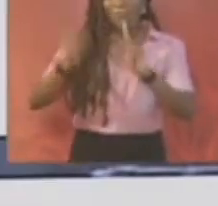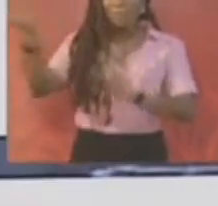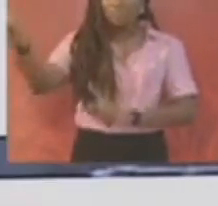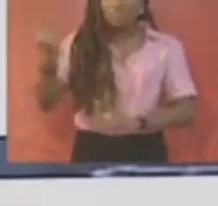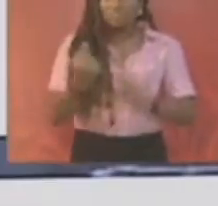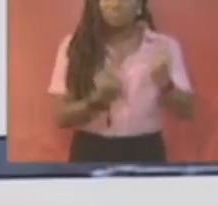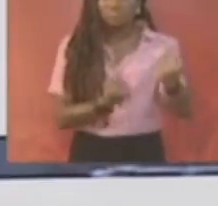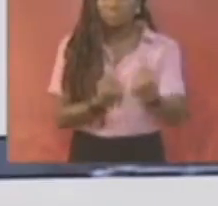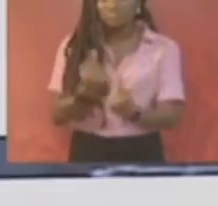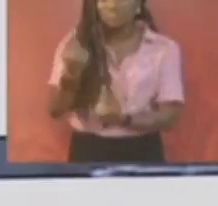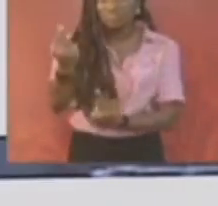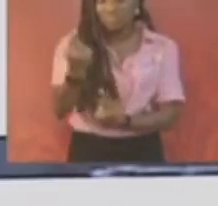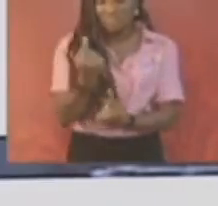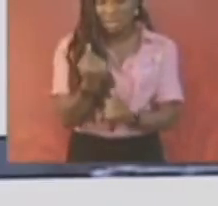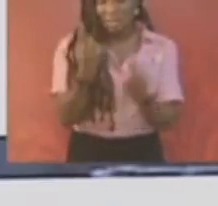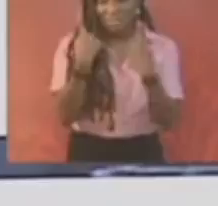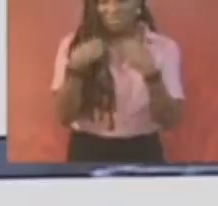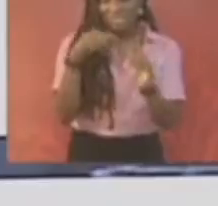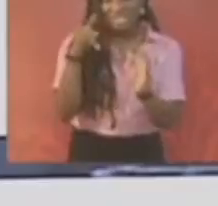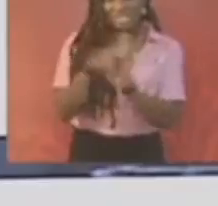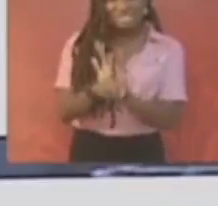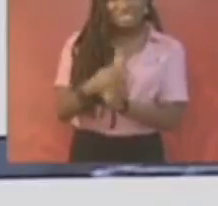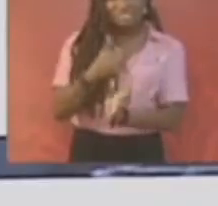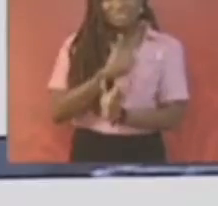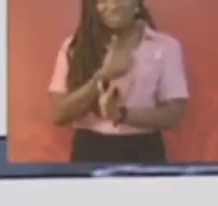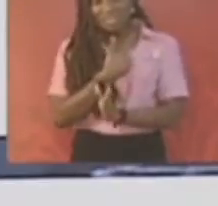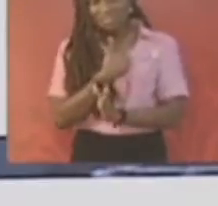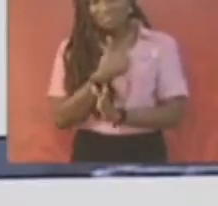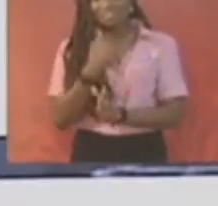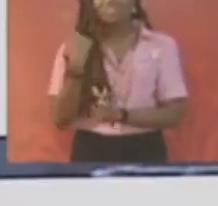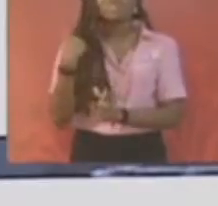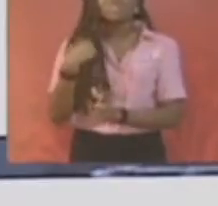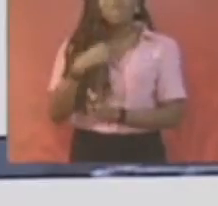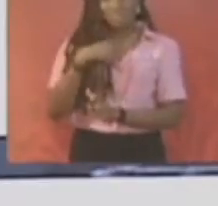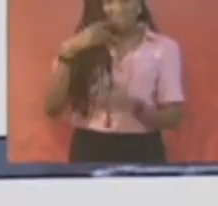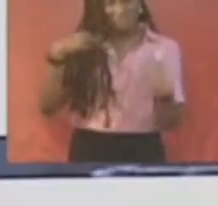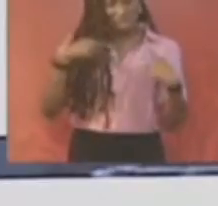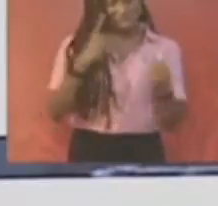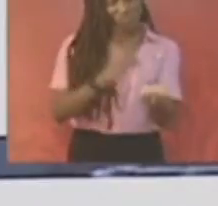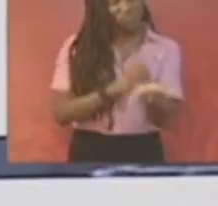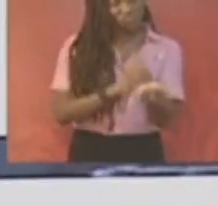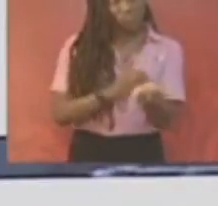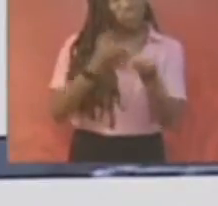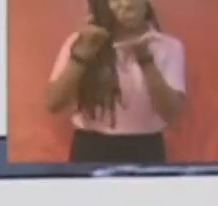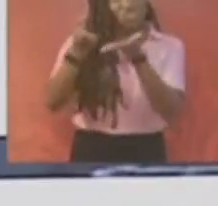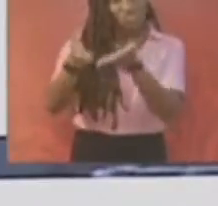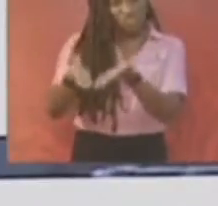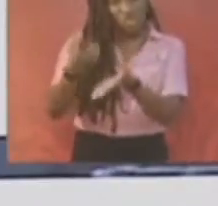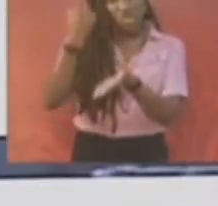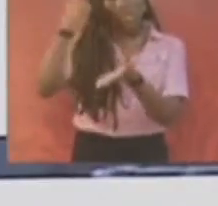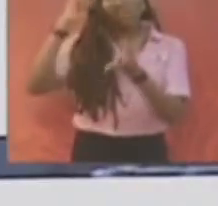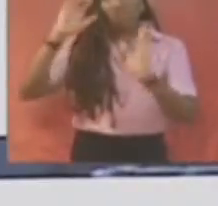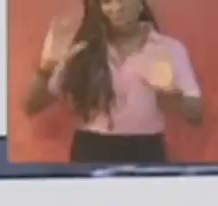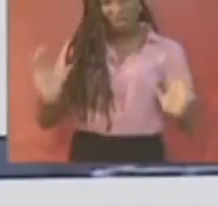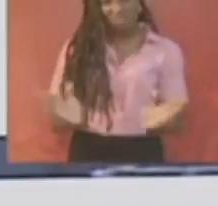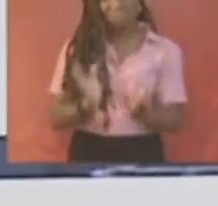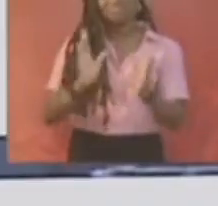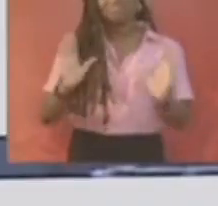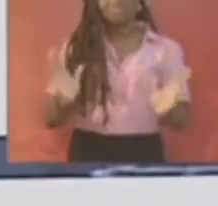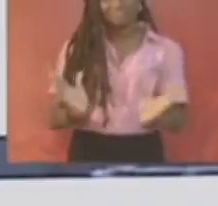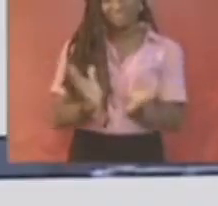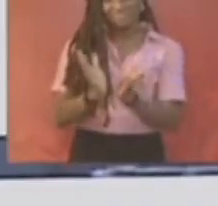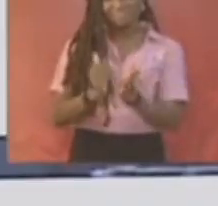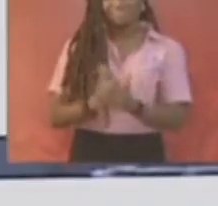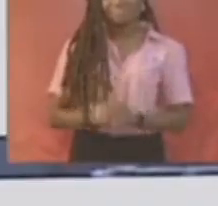with suicidal ideation or attempts, and indeed mental health problems. But it's one of the reasons that we've